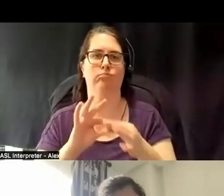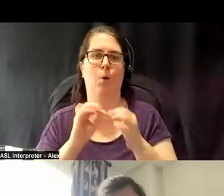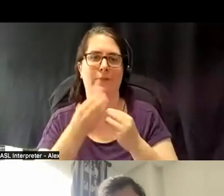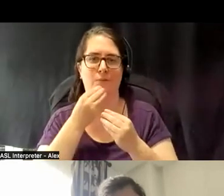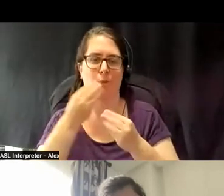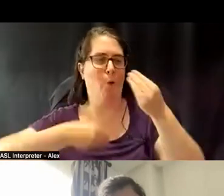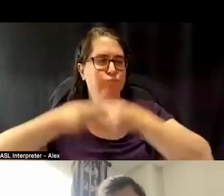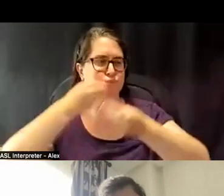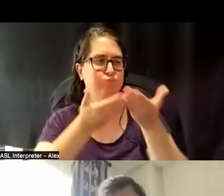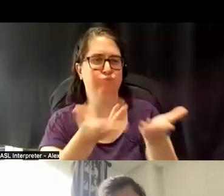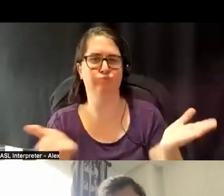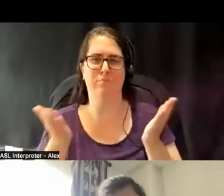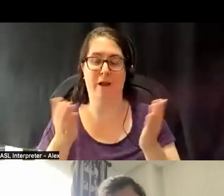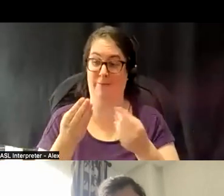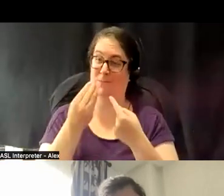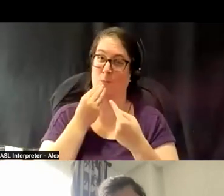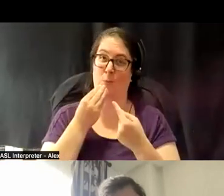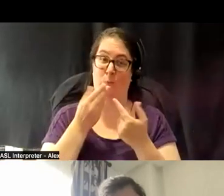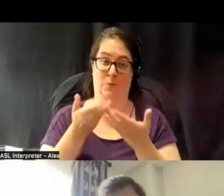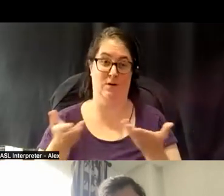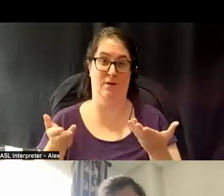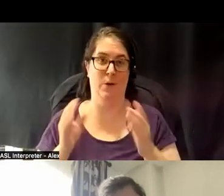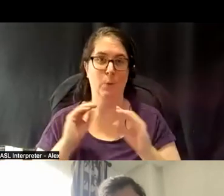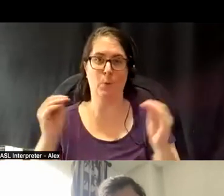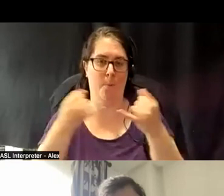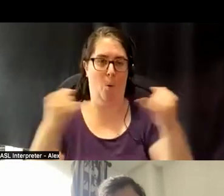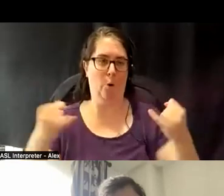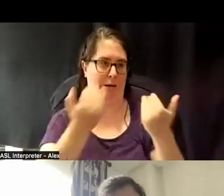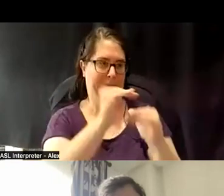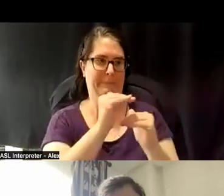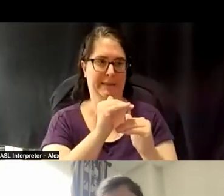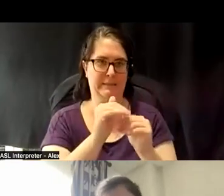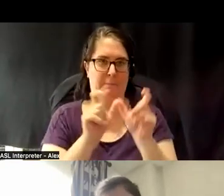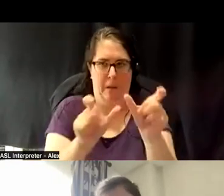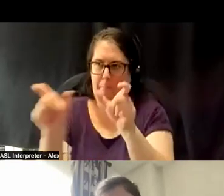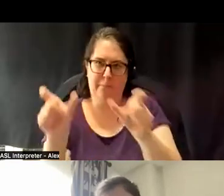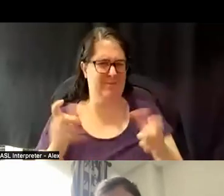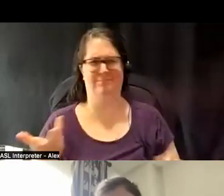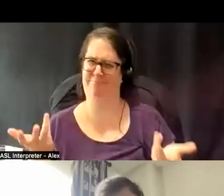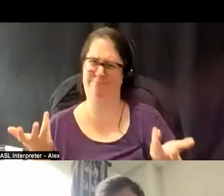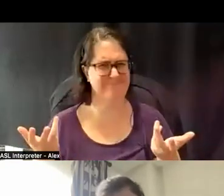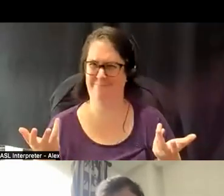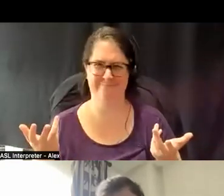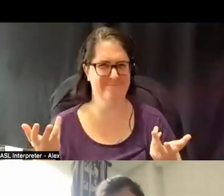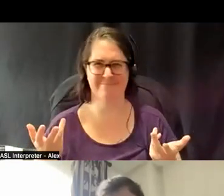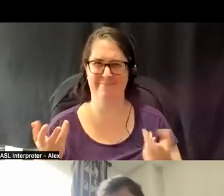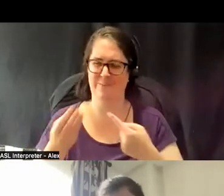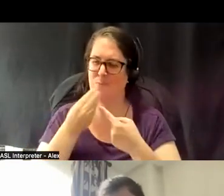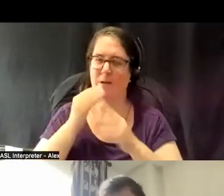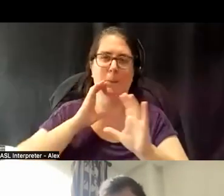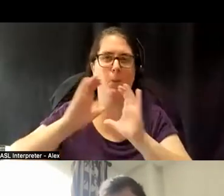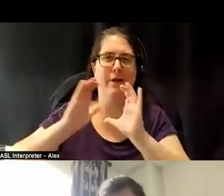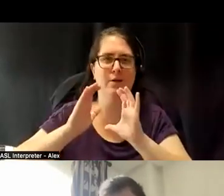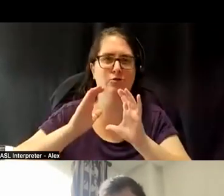meal, because food doesn't have borders. Food transpires in so many different ways. And even